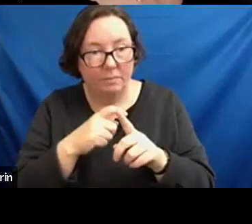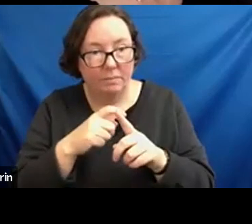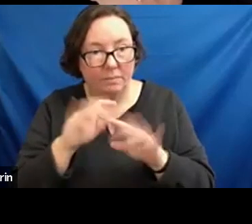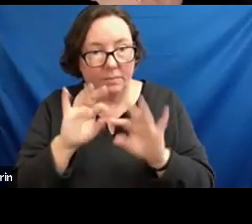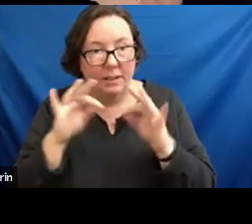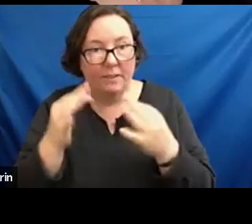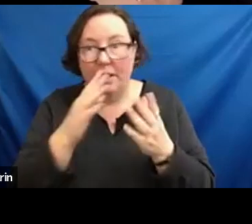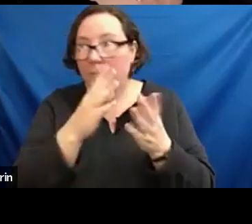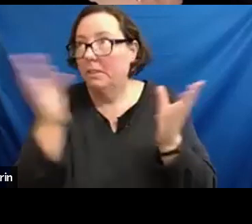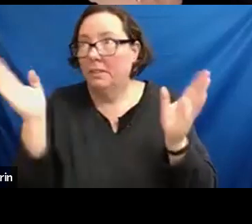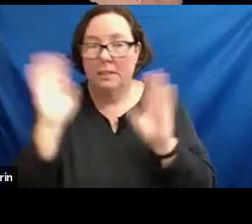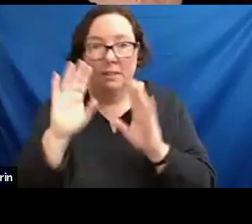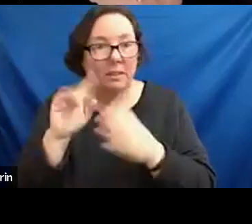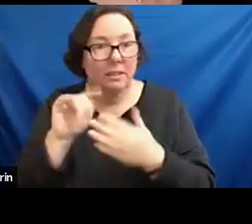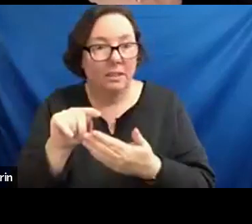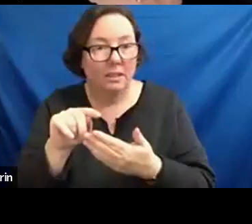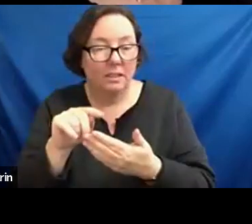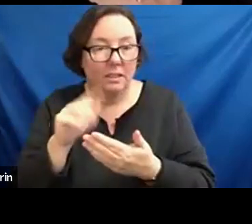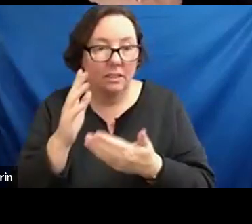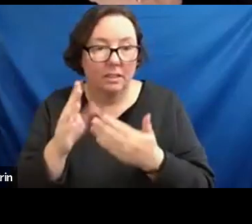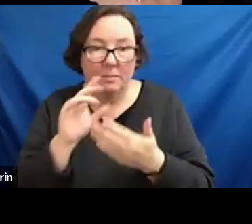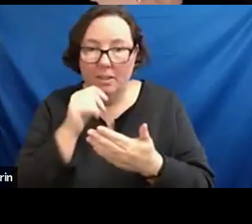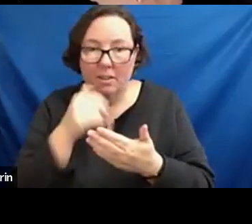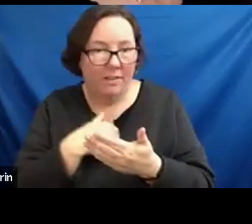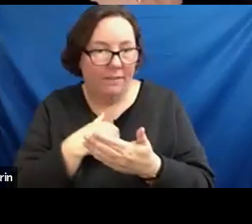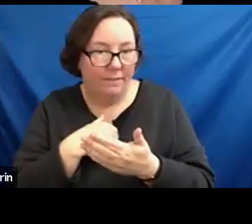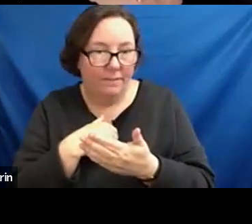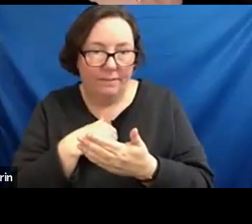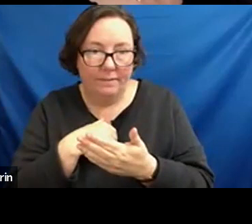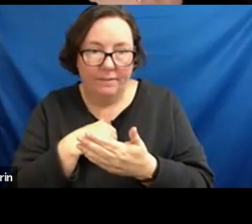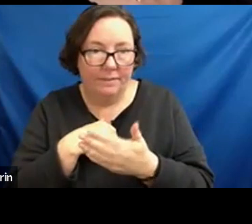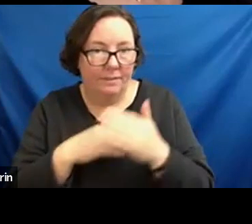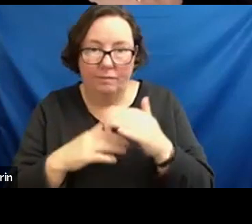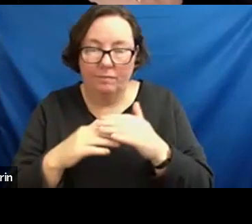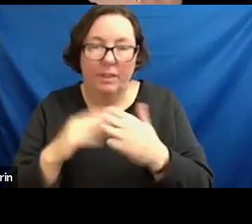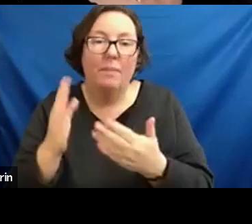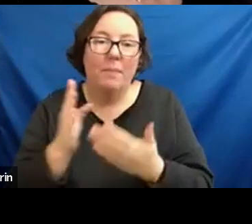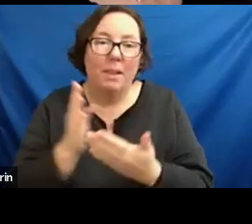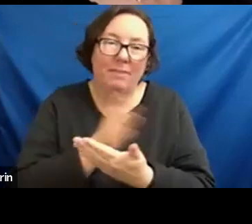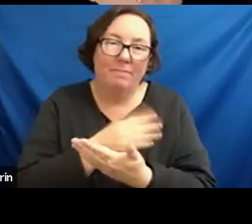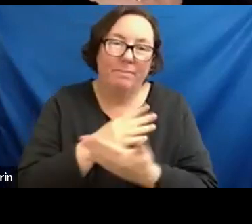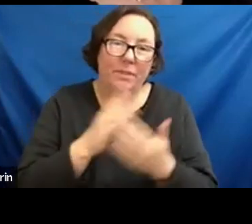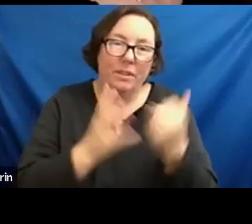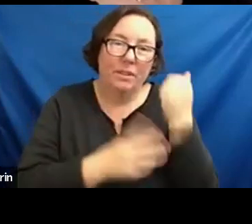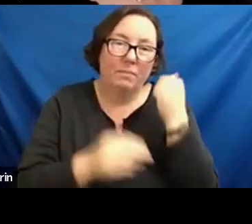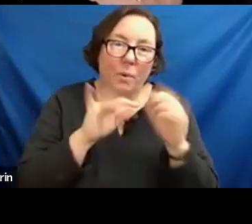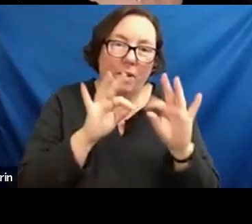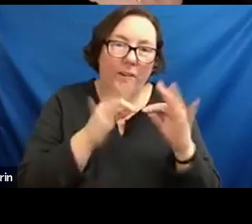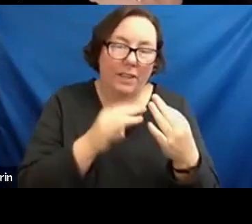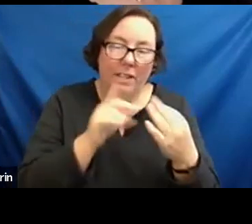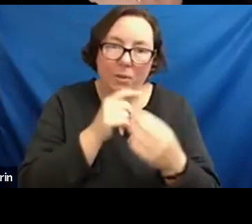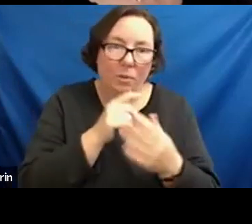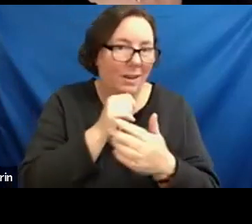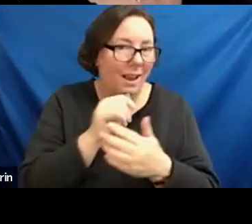families at large that may not have anywhere near that mean income. And so whether the